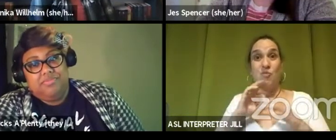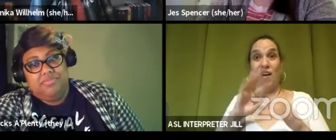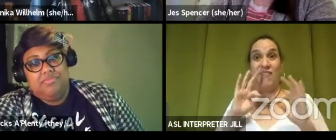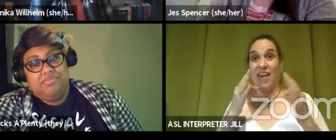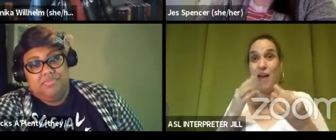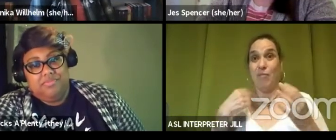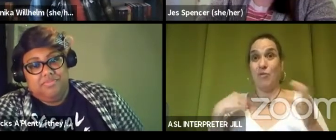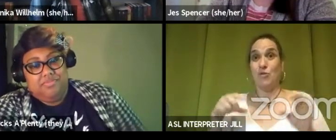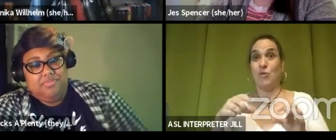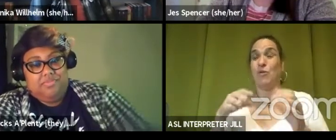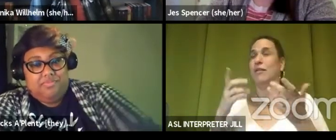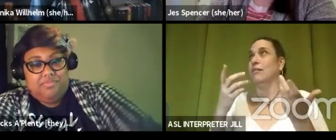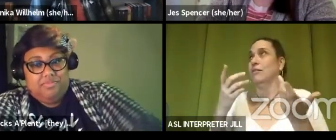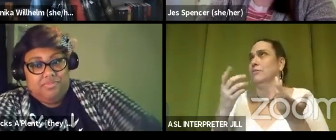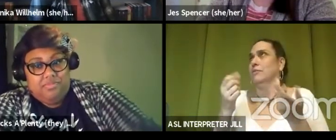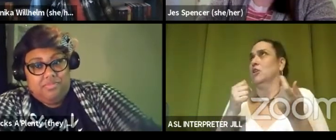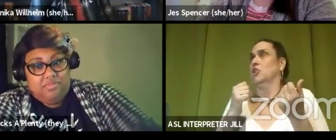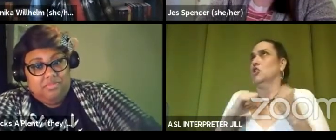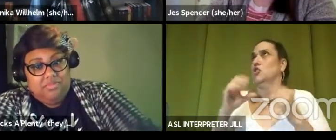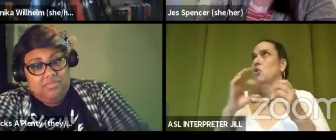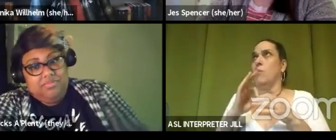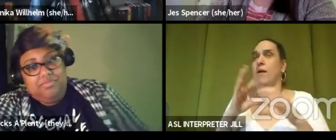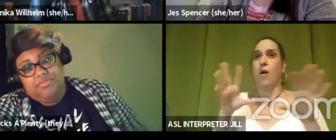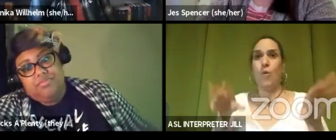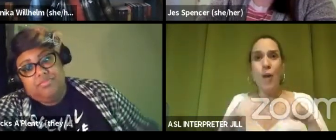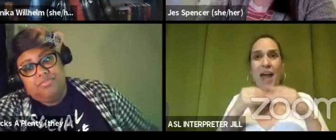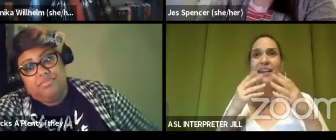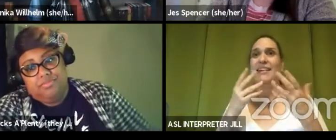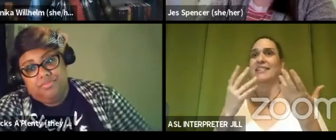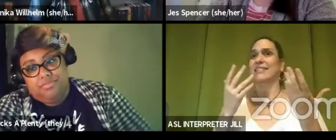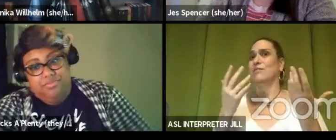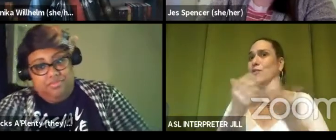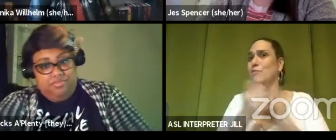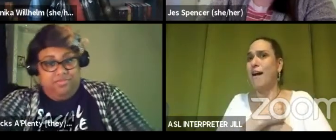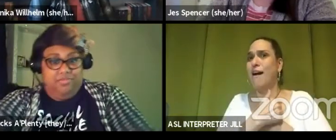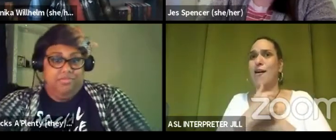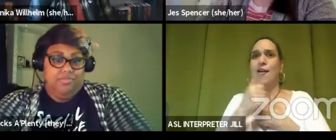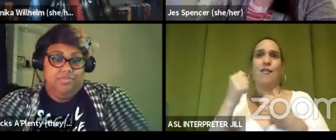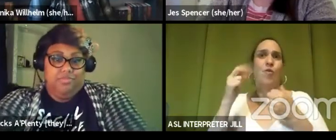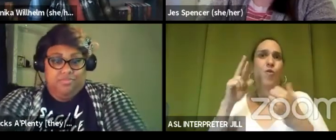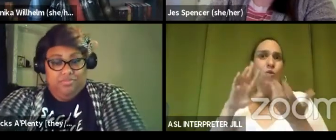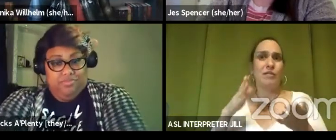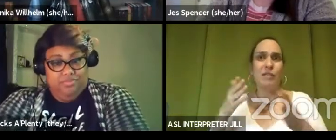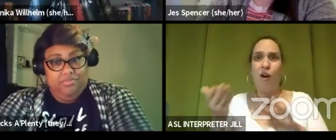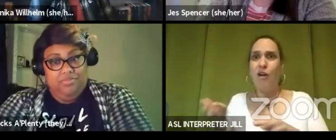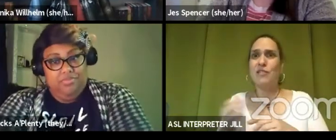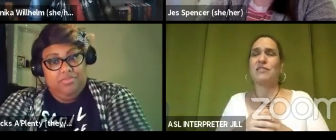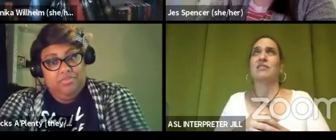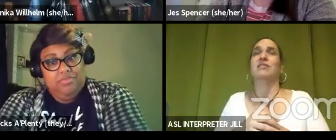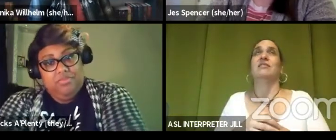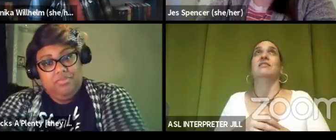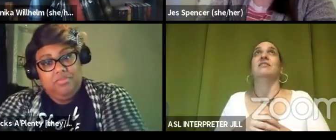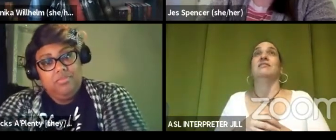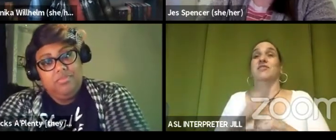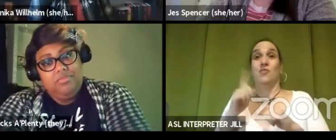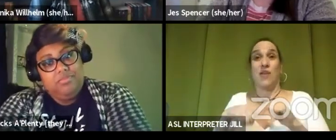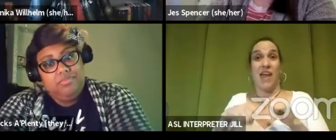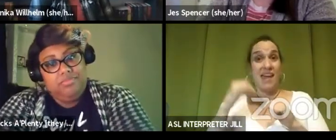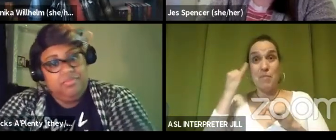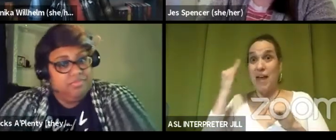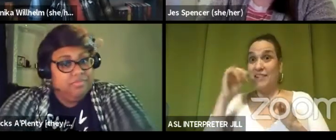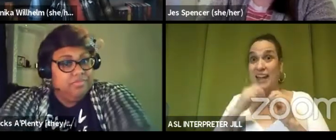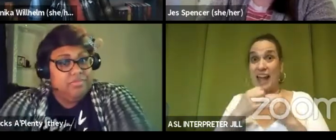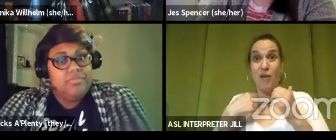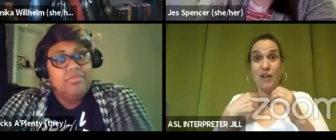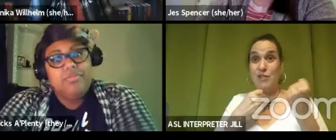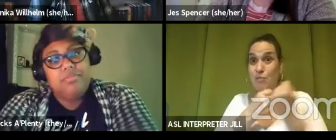life, about weddings, about love, about loss, but you can't imagine how to support that. Like, that really doesn't